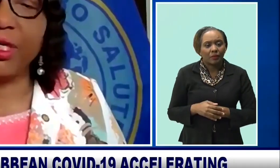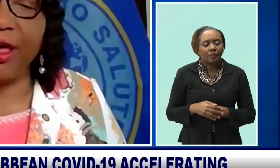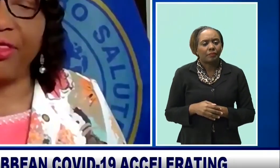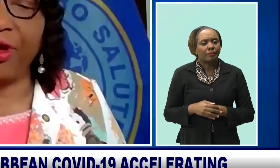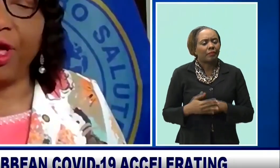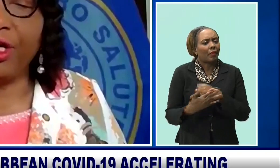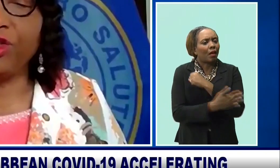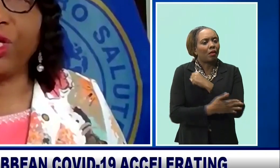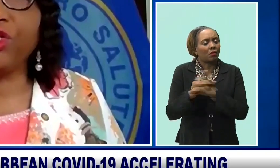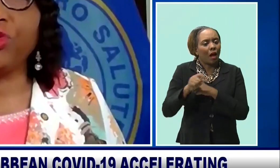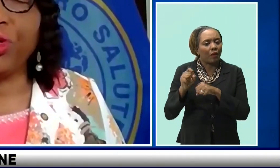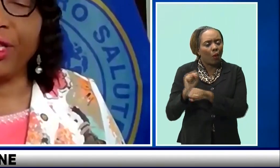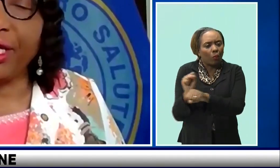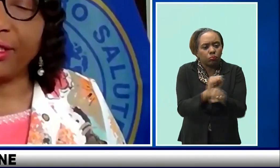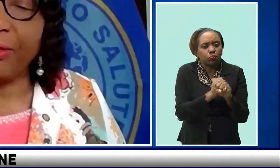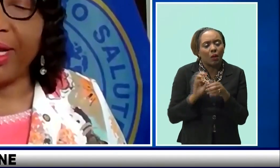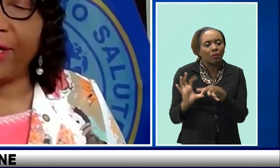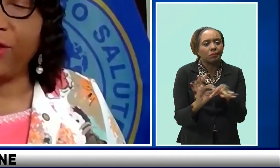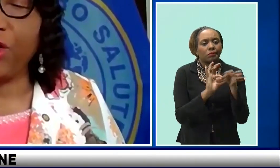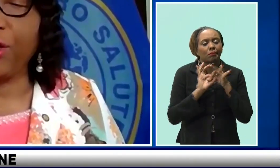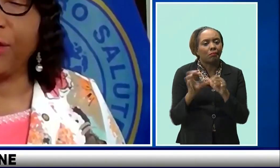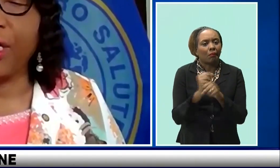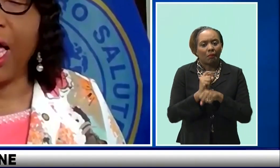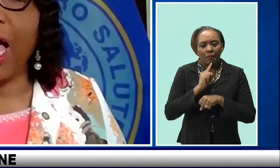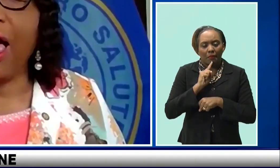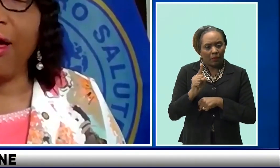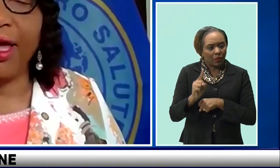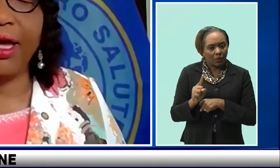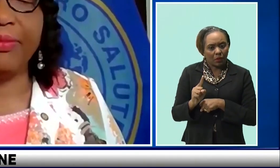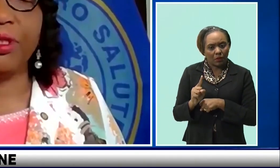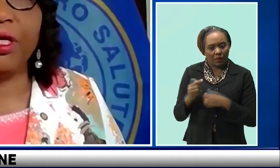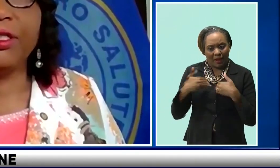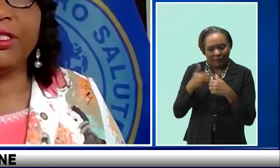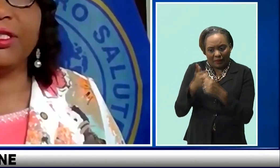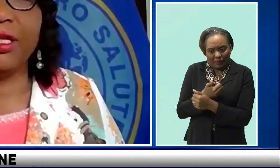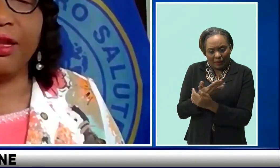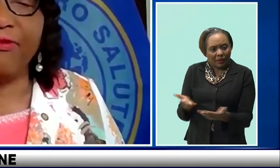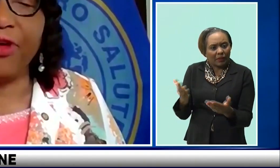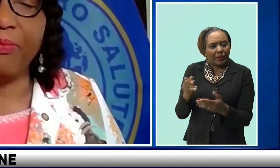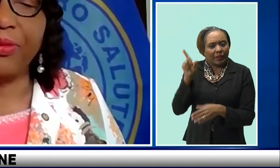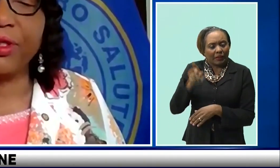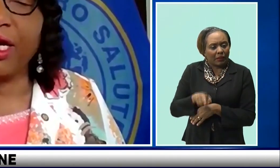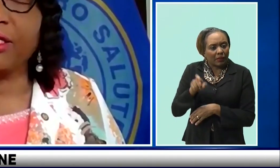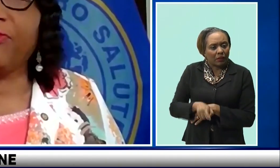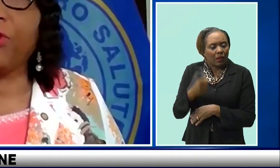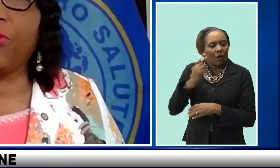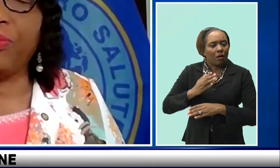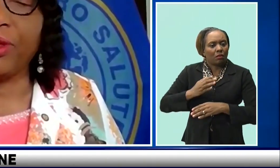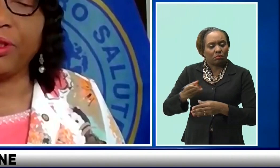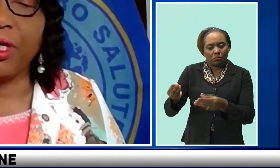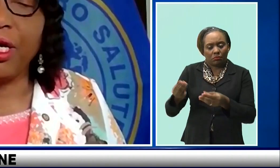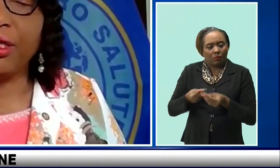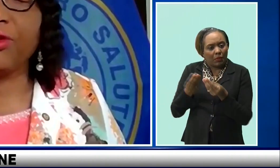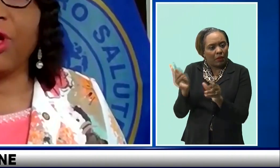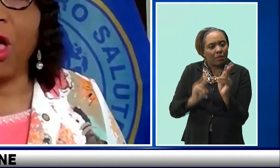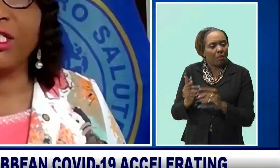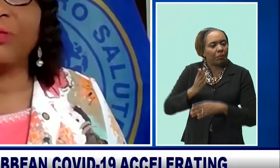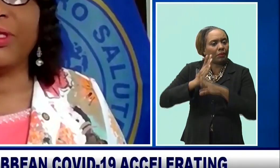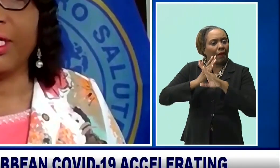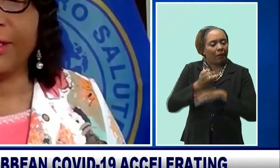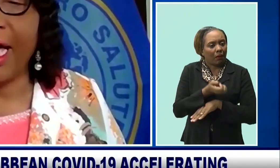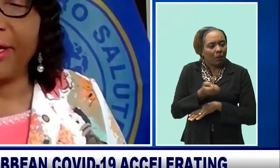work together to ensure that supply chains are able to deliver protective equipment to